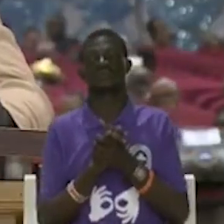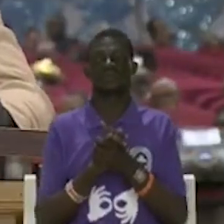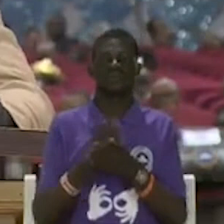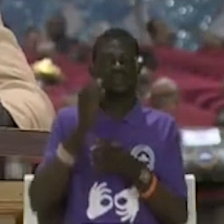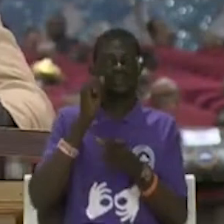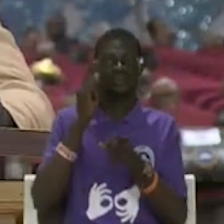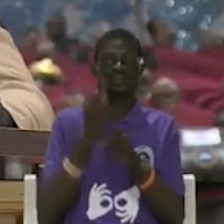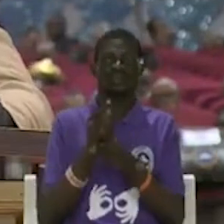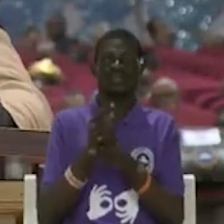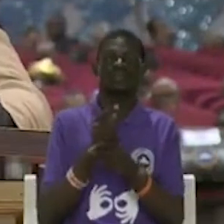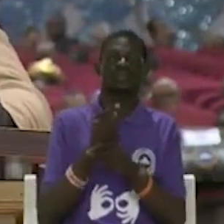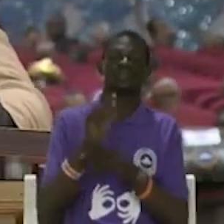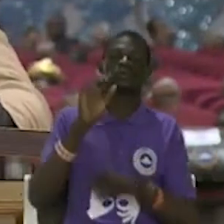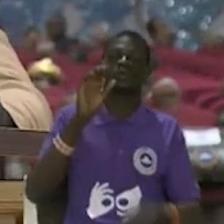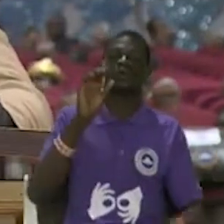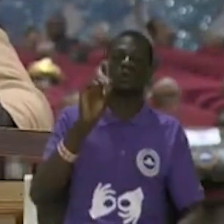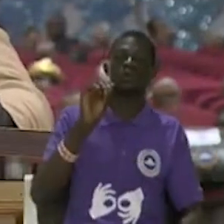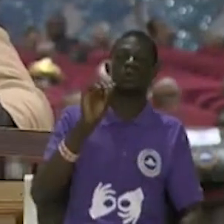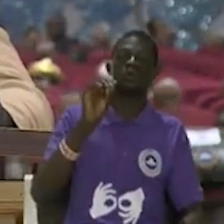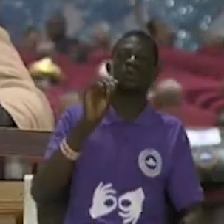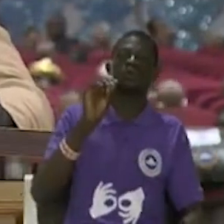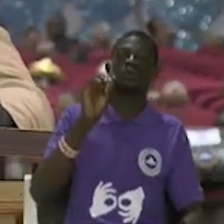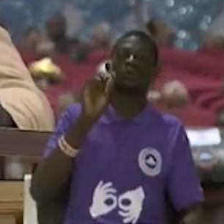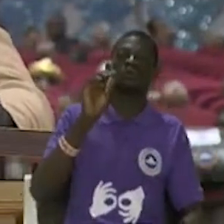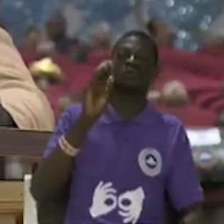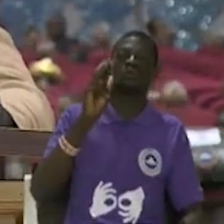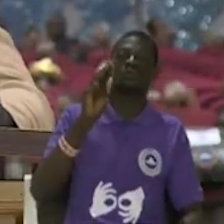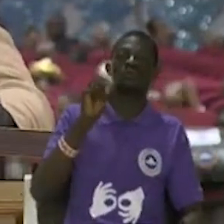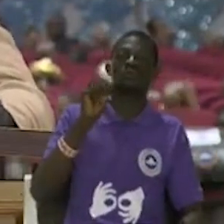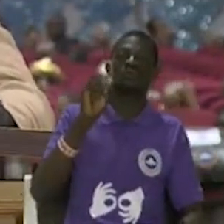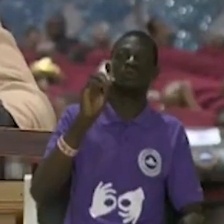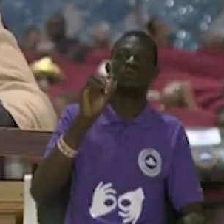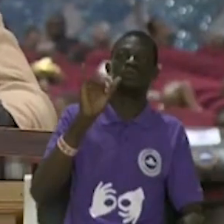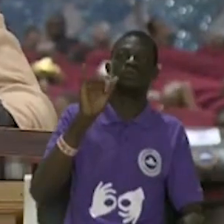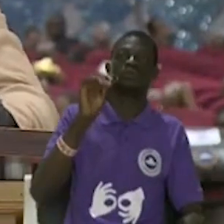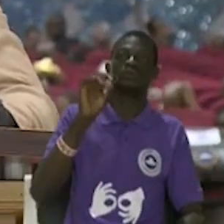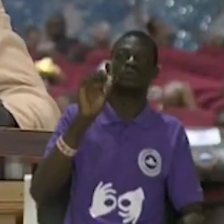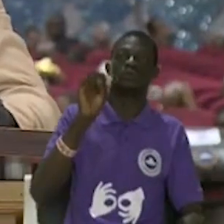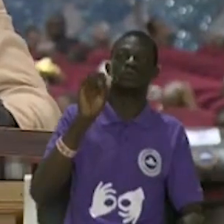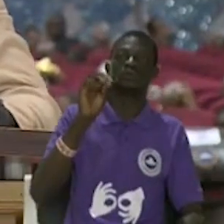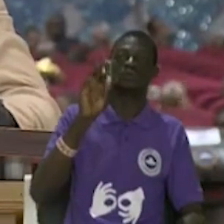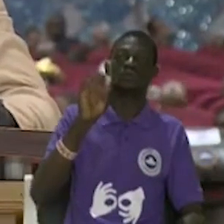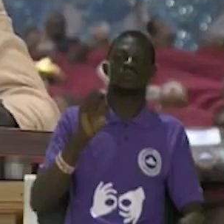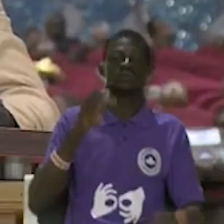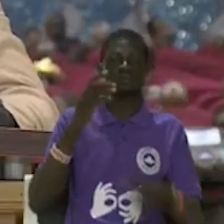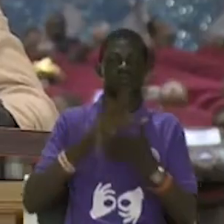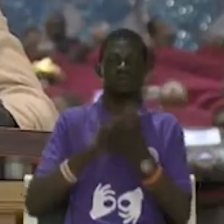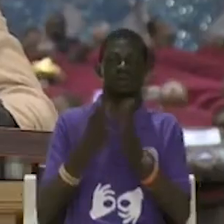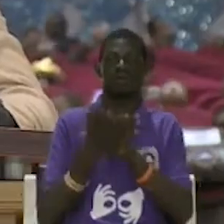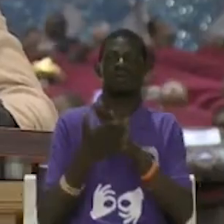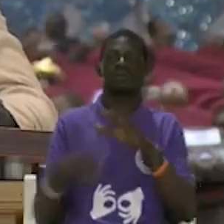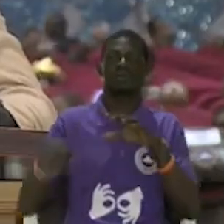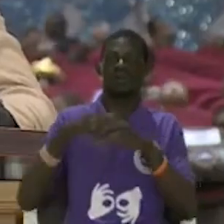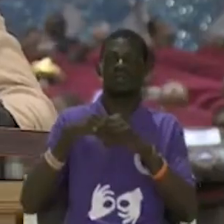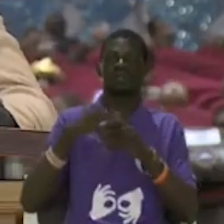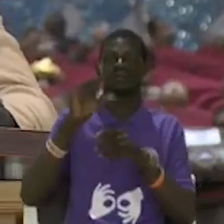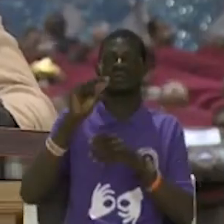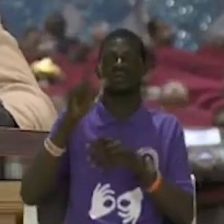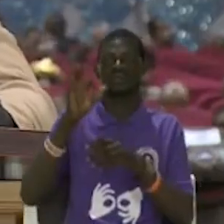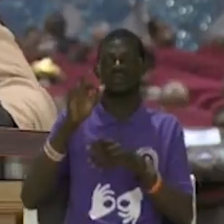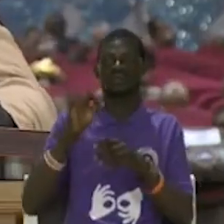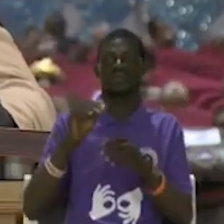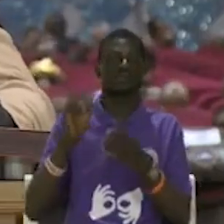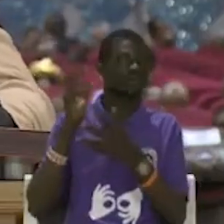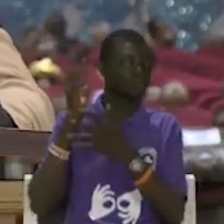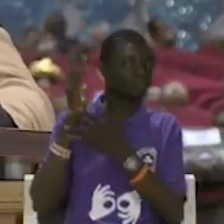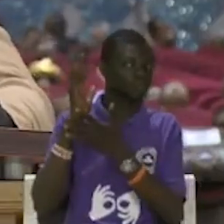Sister Olowosile Moyosore from Nigeria got married in 2019 and had been